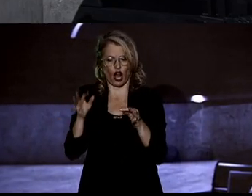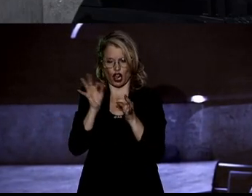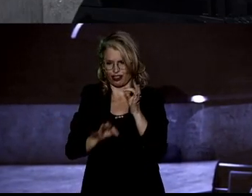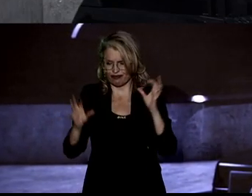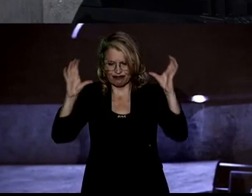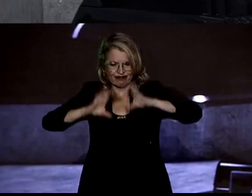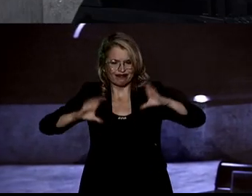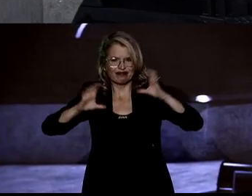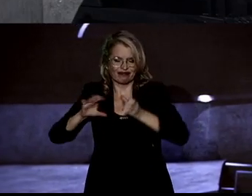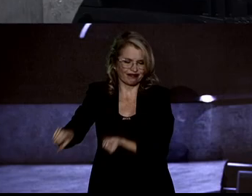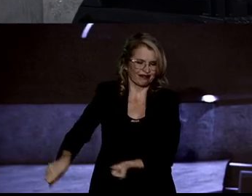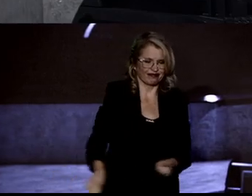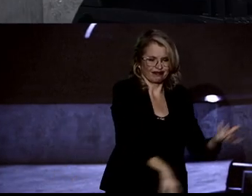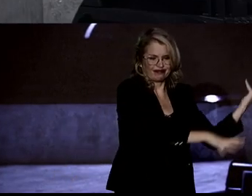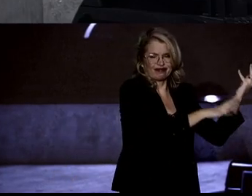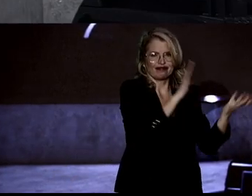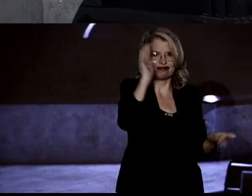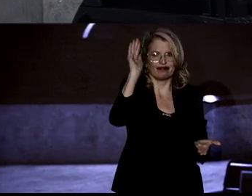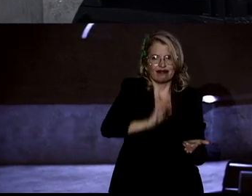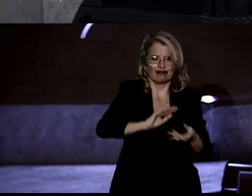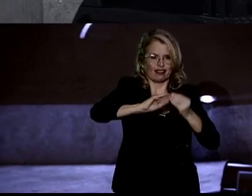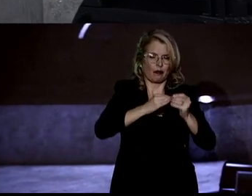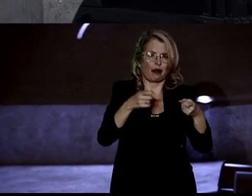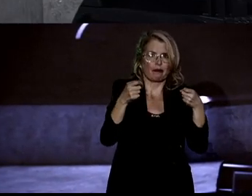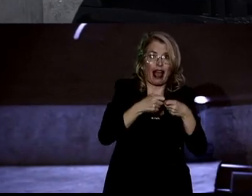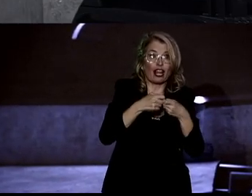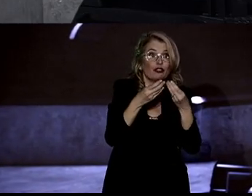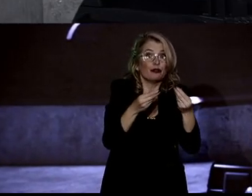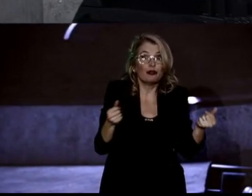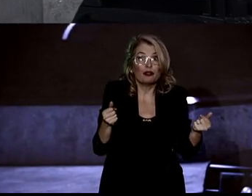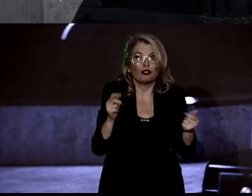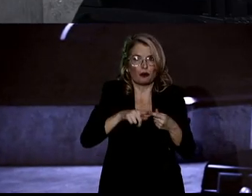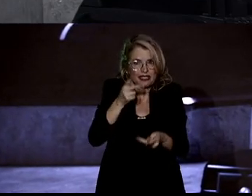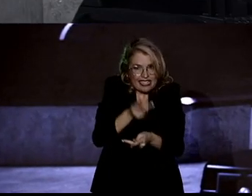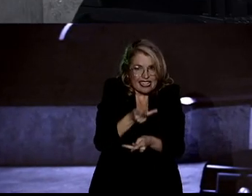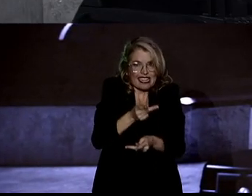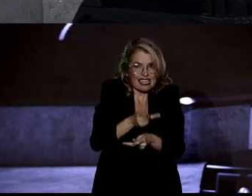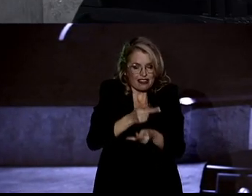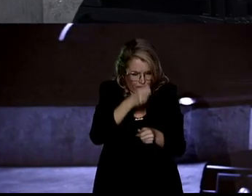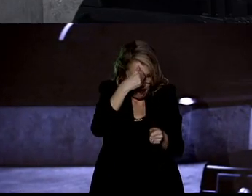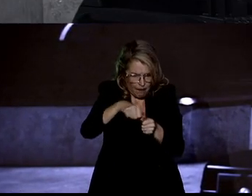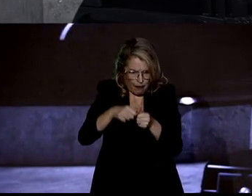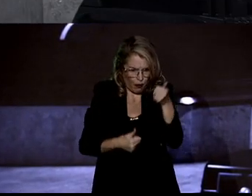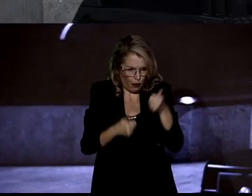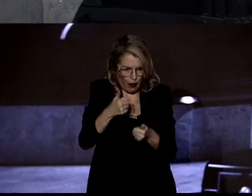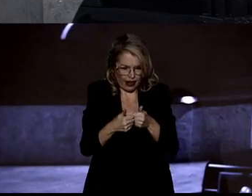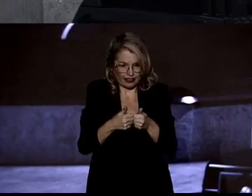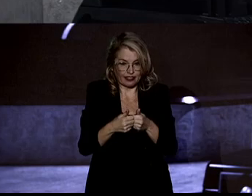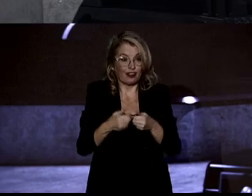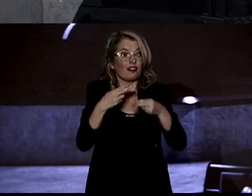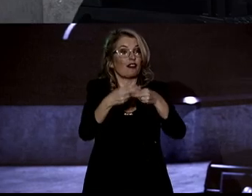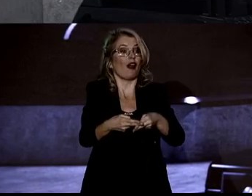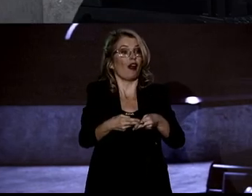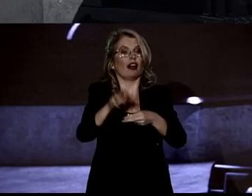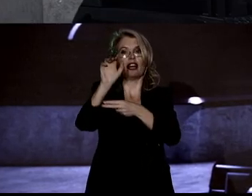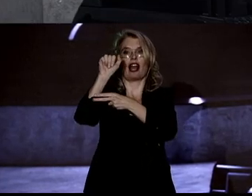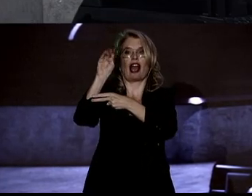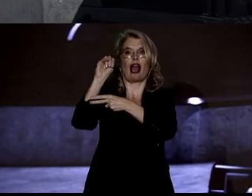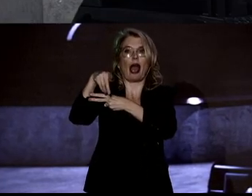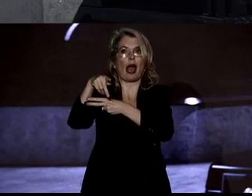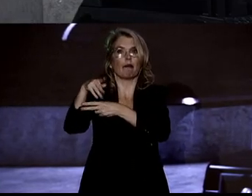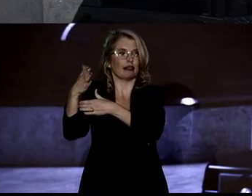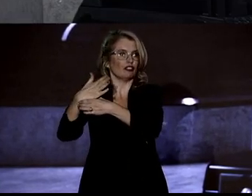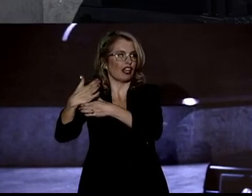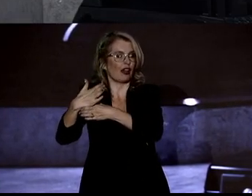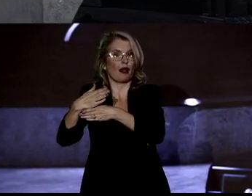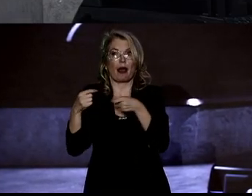workers' lives by reducing the number of battery solutions they need to keep track of. AmpShare is a